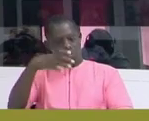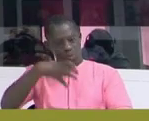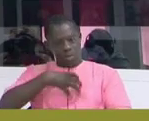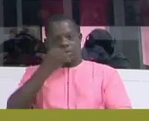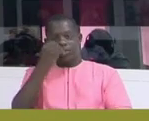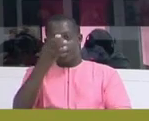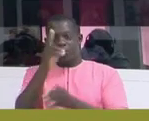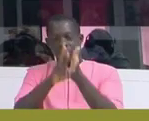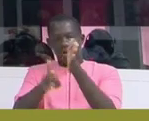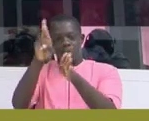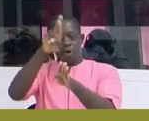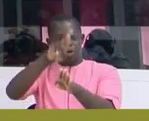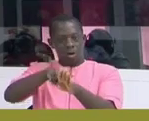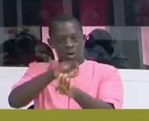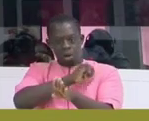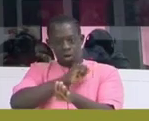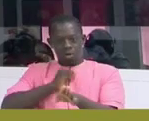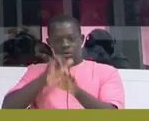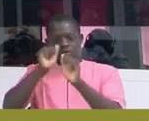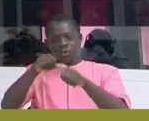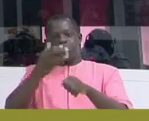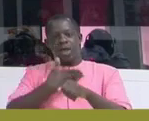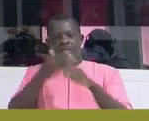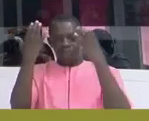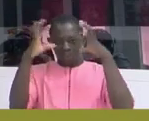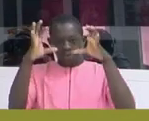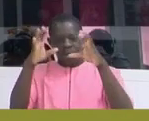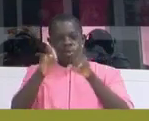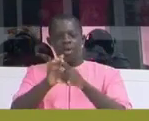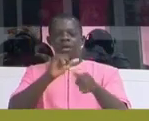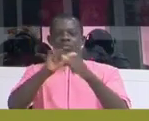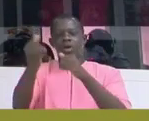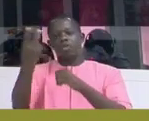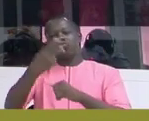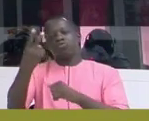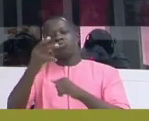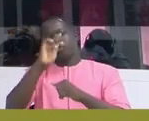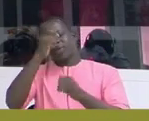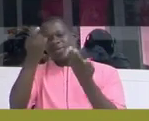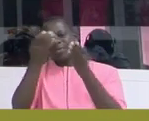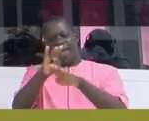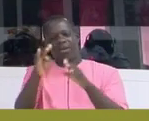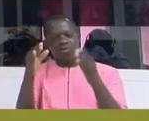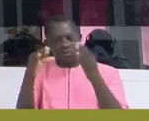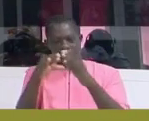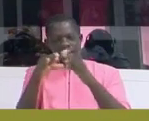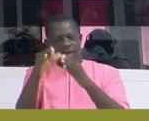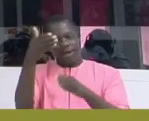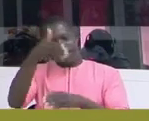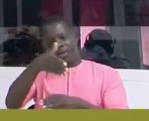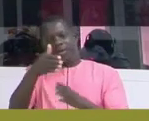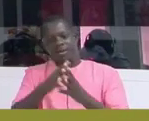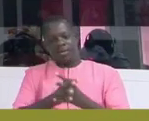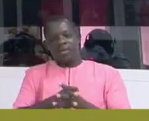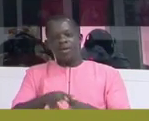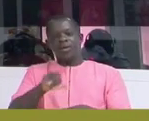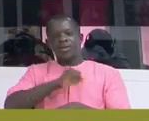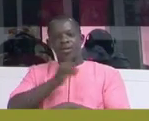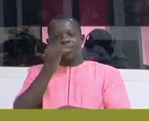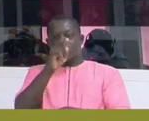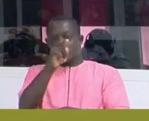happen if you said that you going to report on so that we could have problem we are going to die together